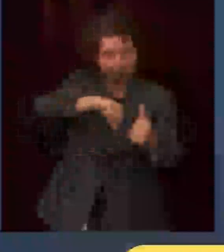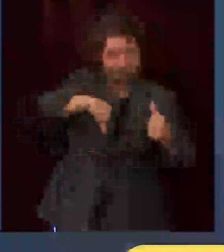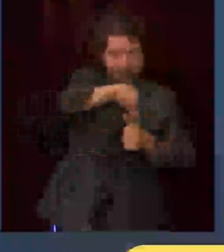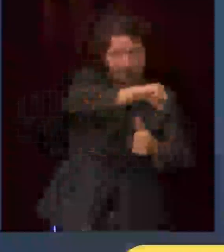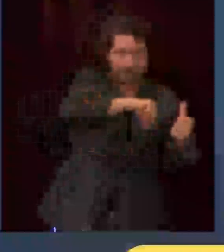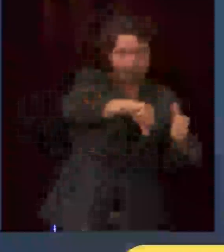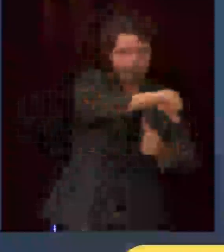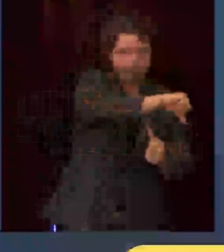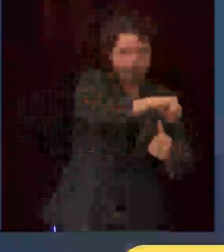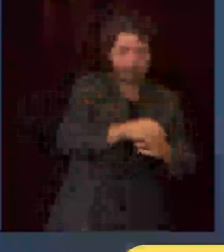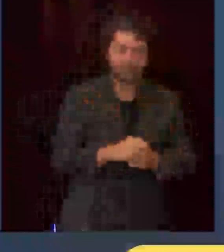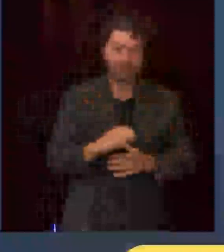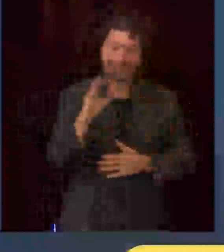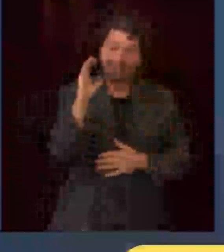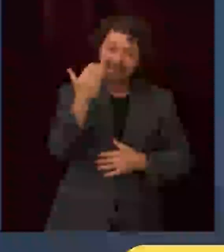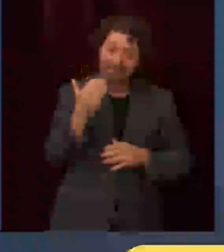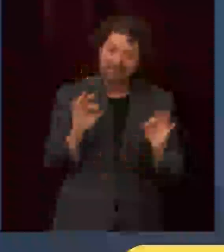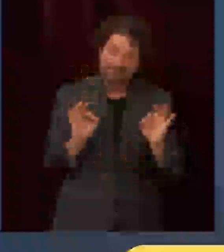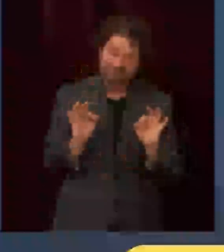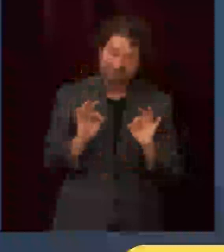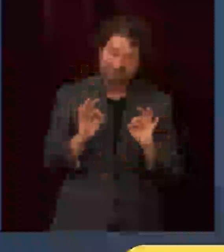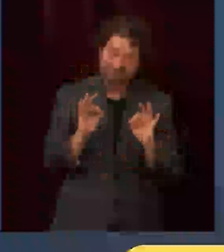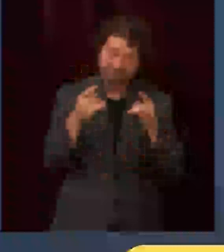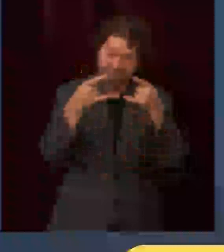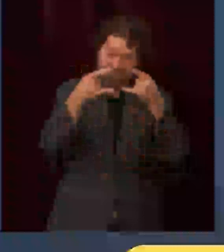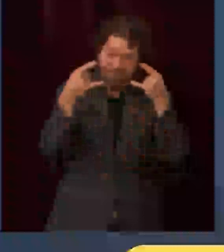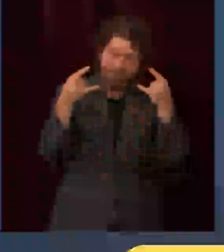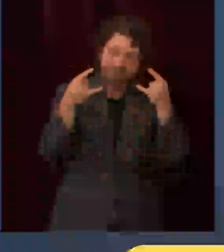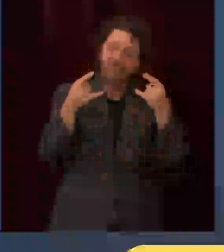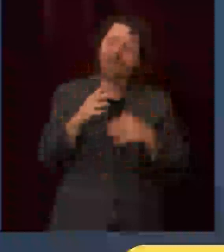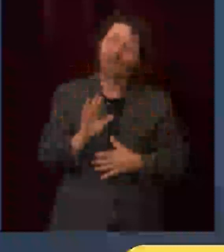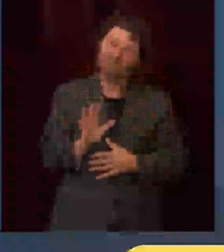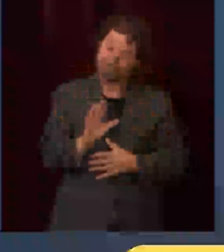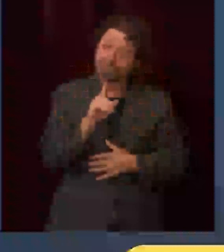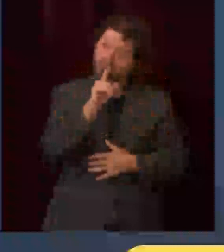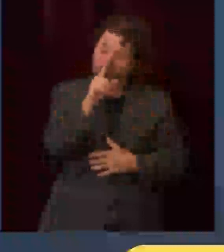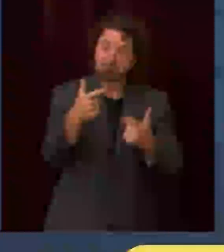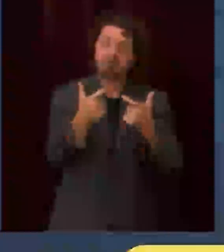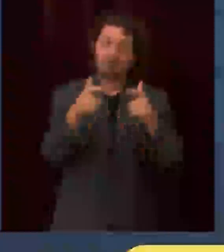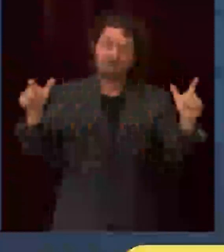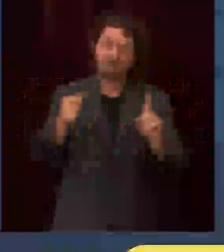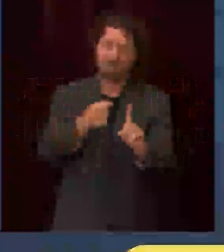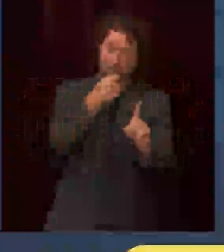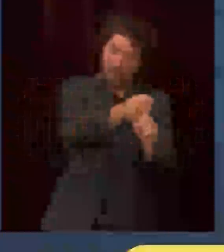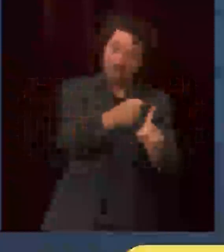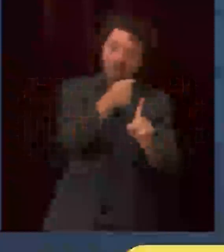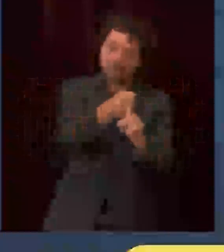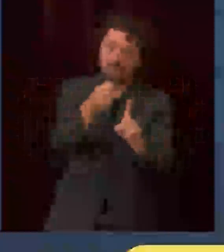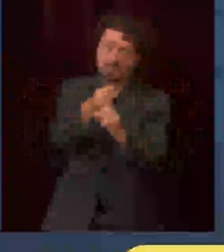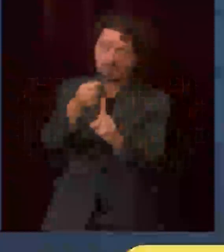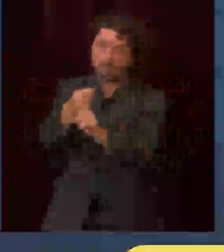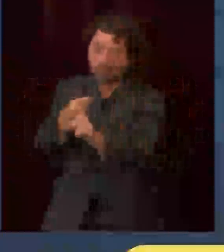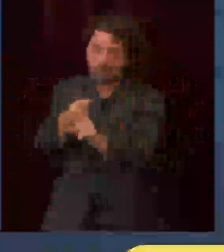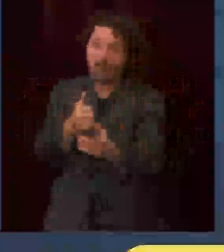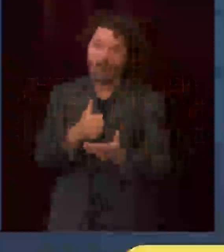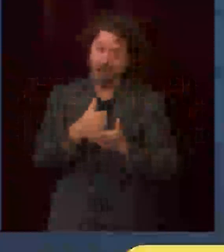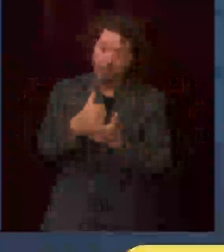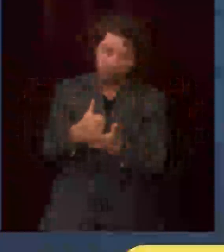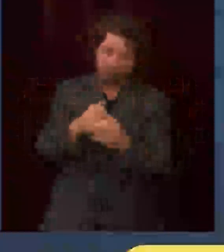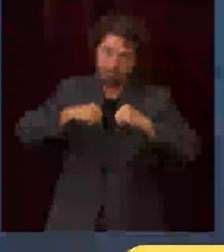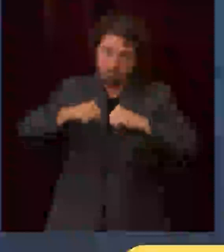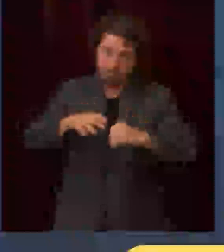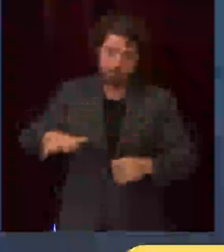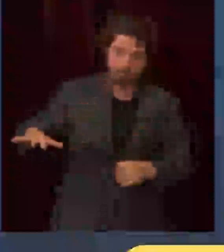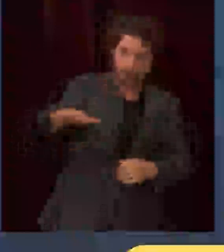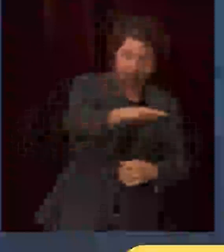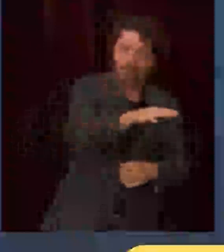thing, it can have a huge impact on another person's life, namely that they don't become infected. And we know that